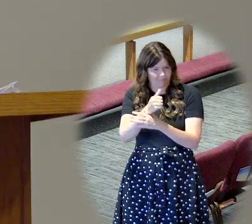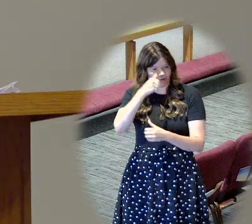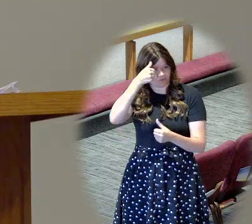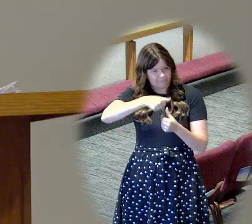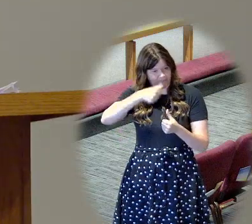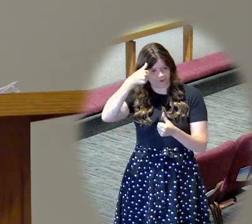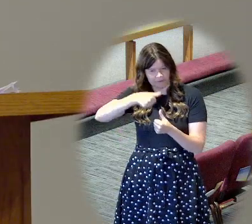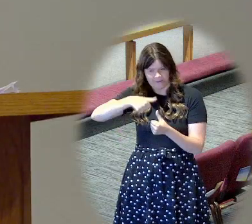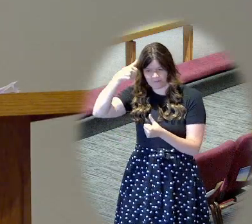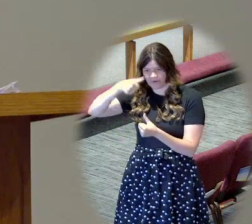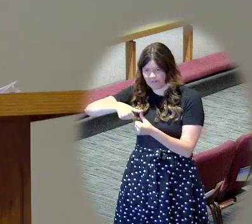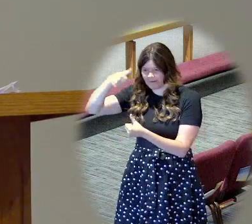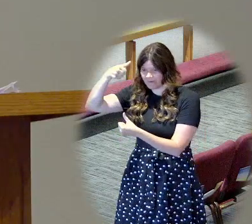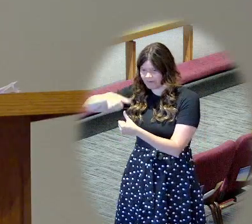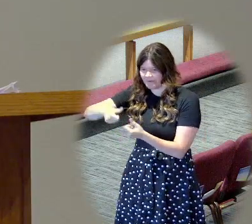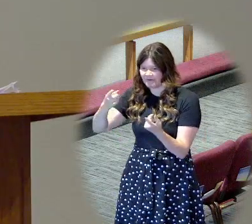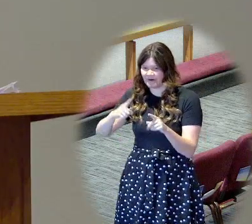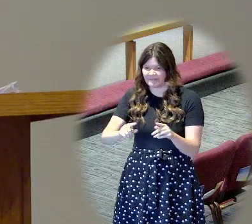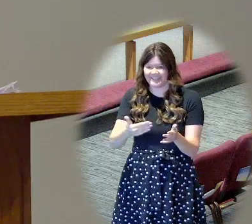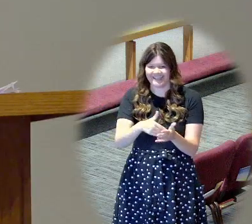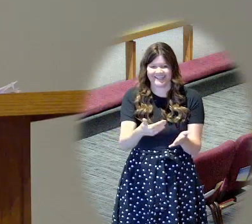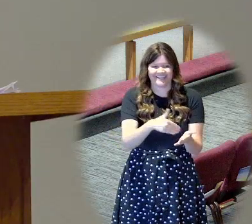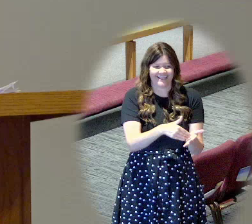Remember, remember, remember.